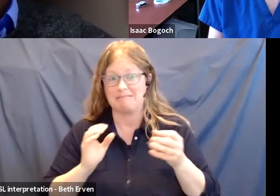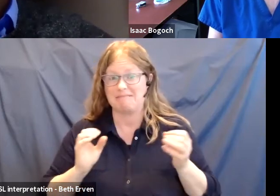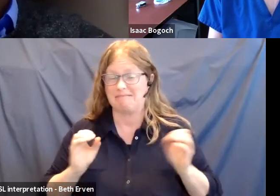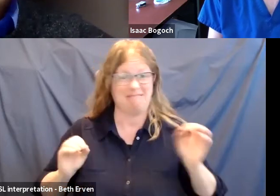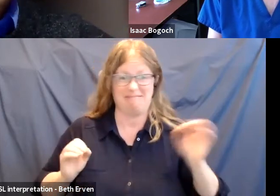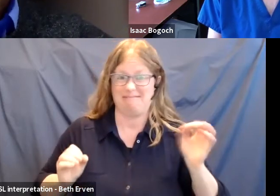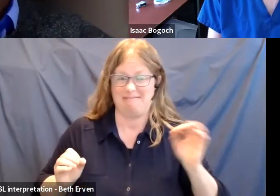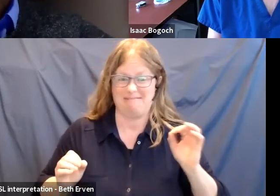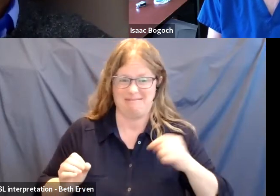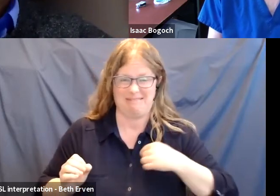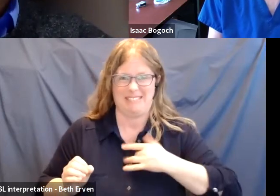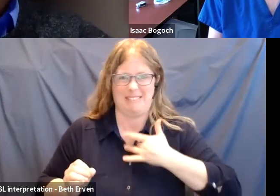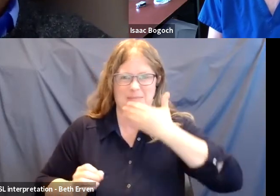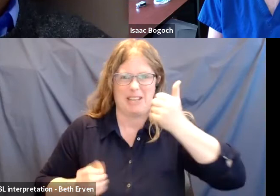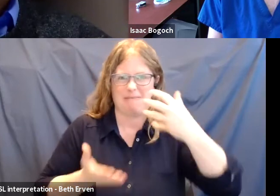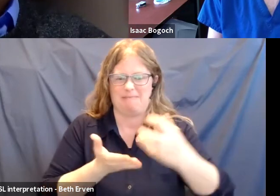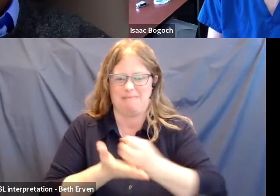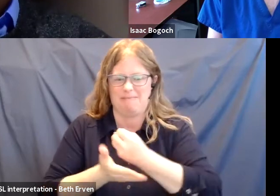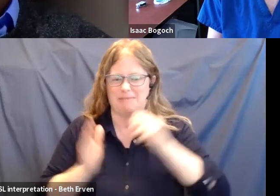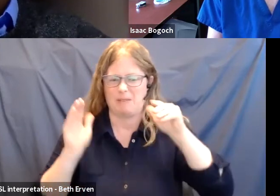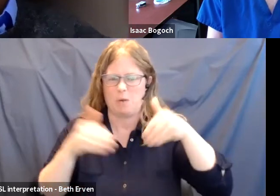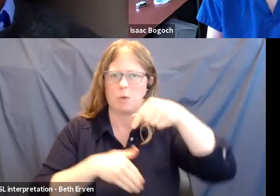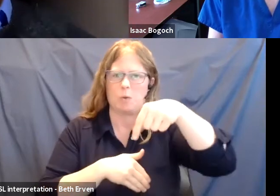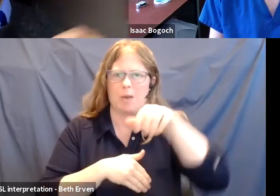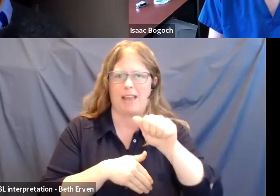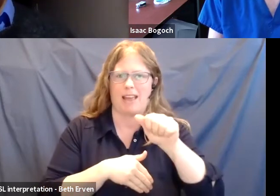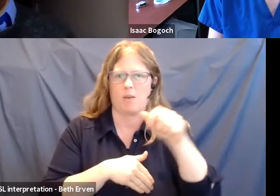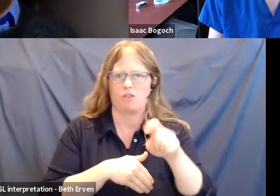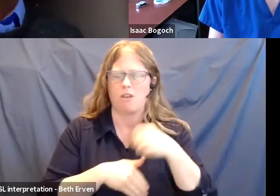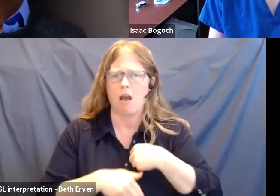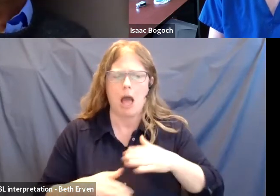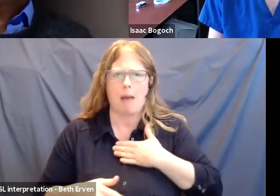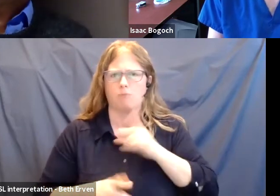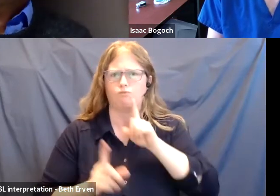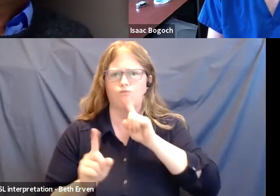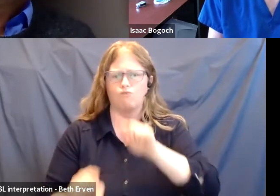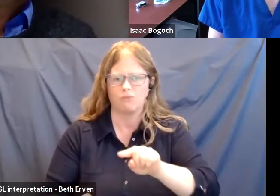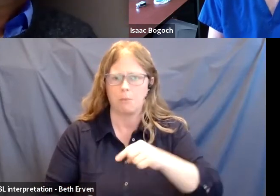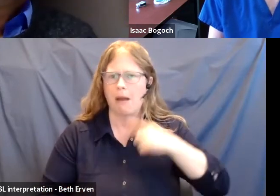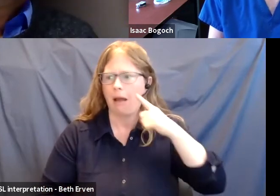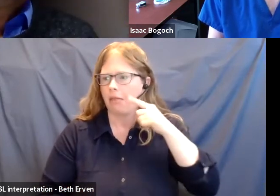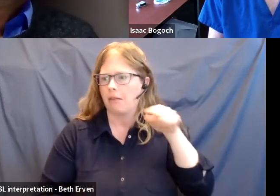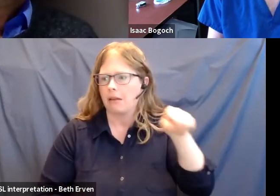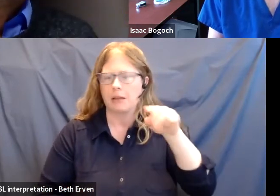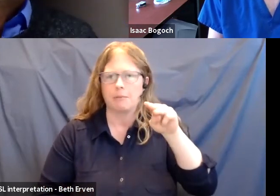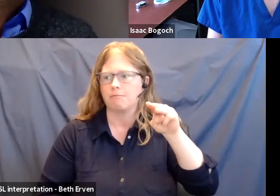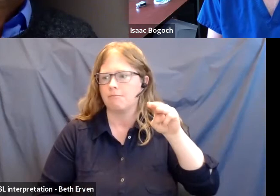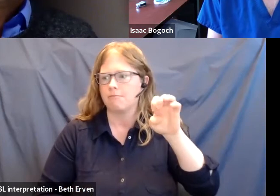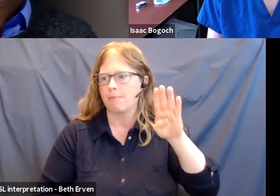on Q&A, and I'm happy to participate on that side of things. But I think Meb gave a wonderful overview of the vaccine